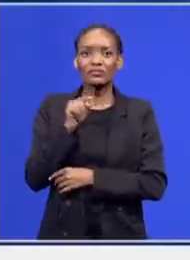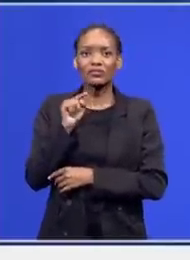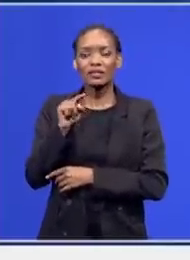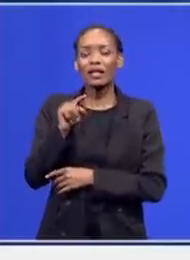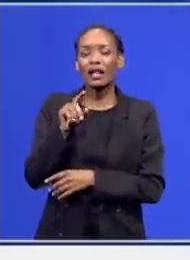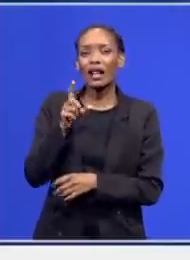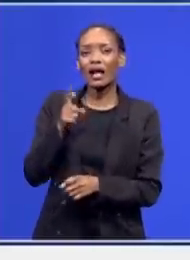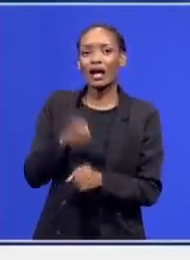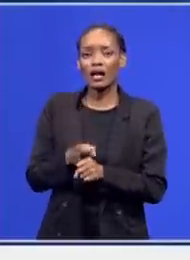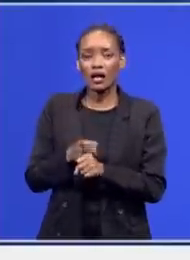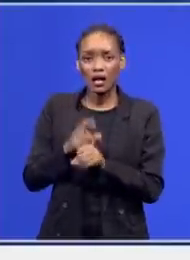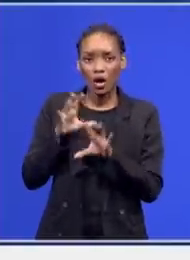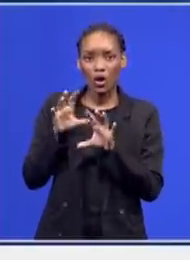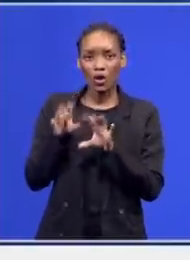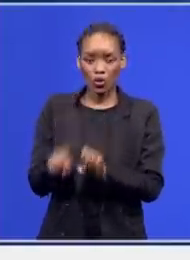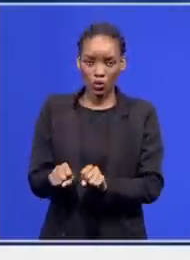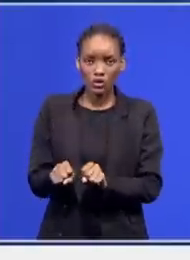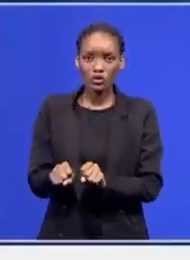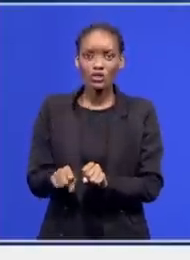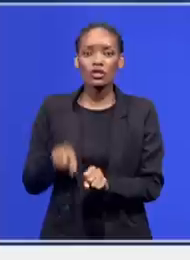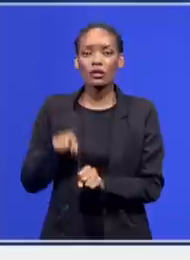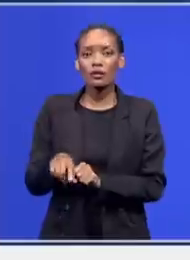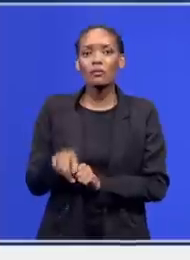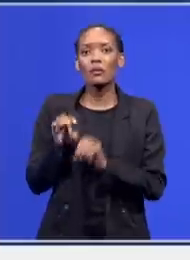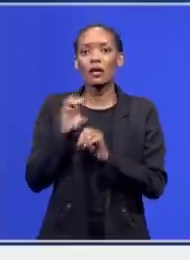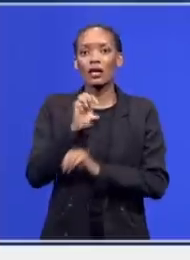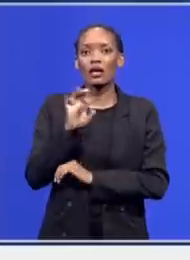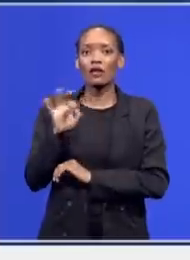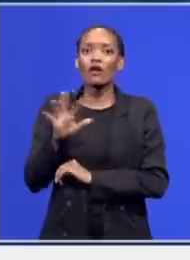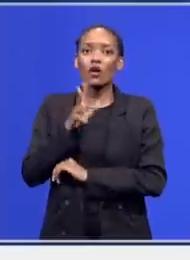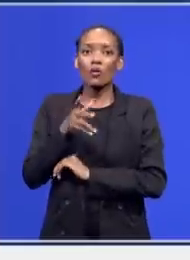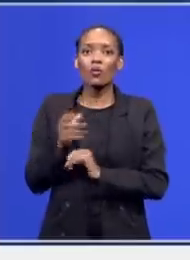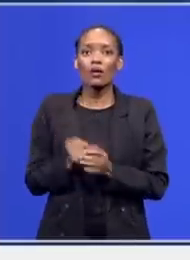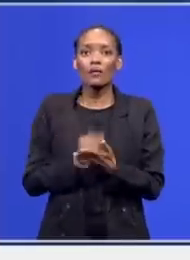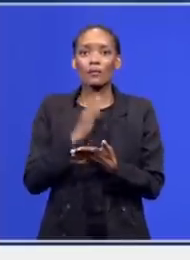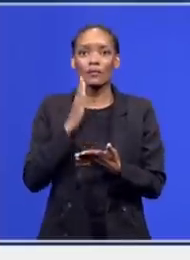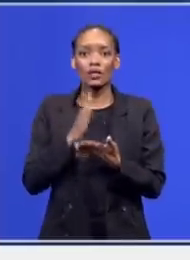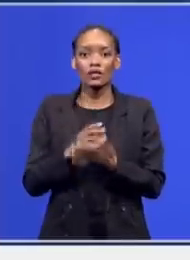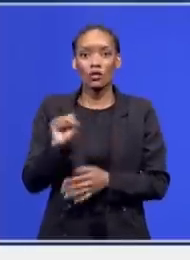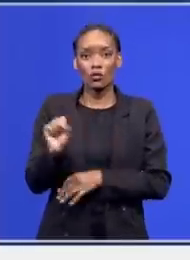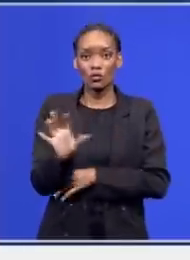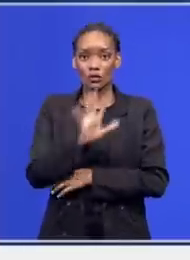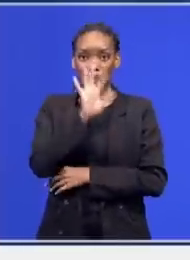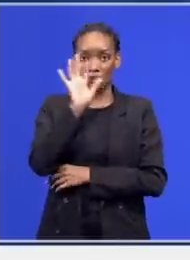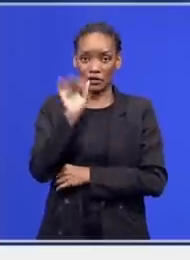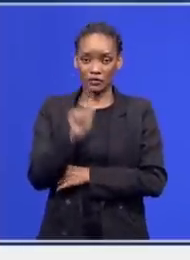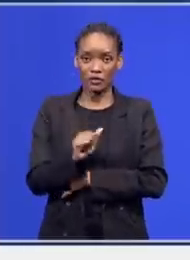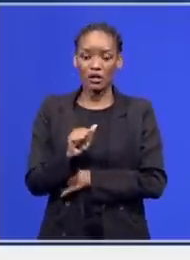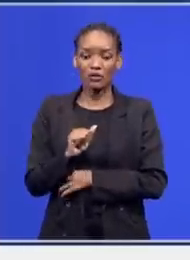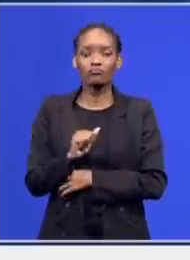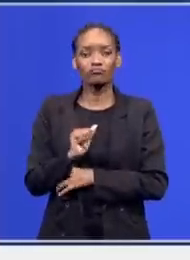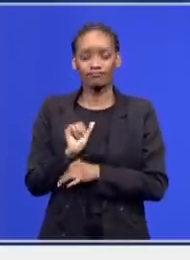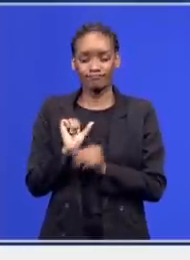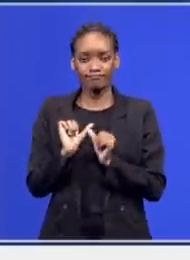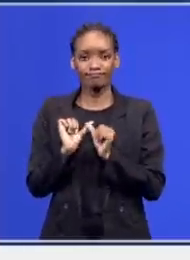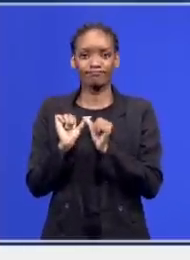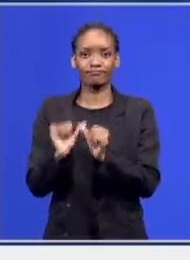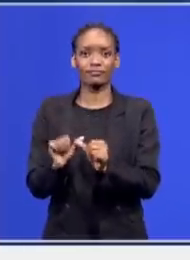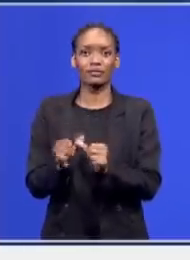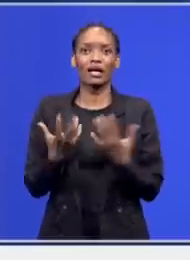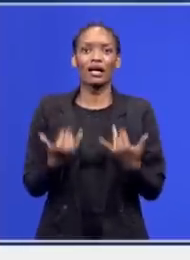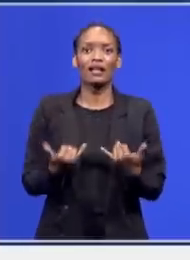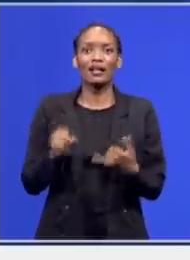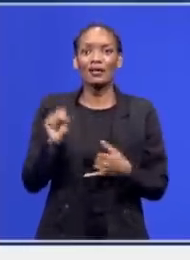This is an organization that is going to ensure that South Africa retains its sovereignty. Right now, South Africa is a puppet